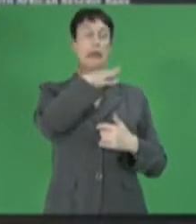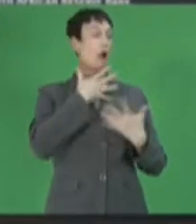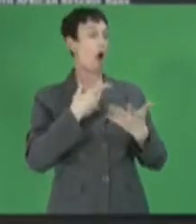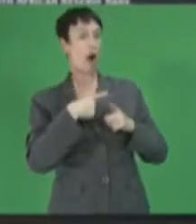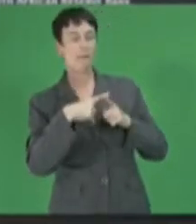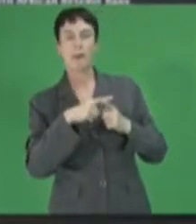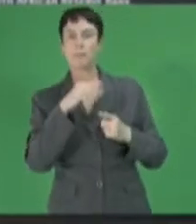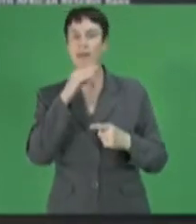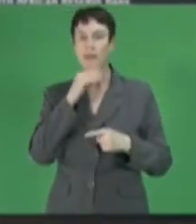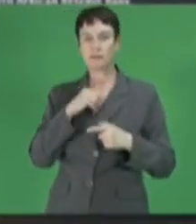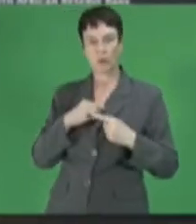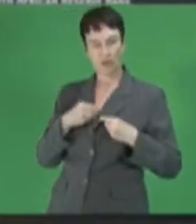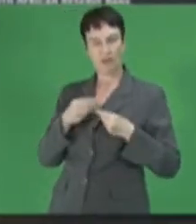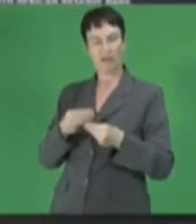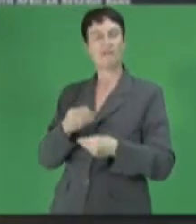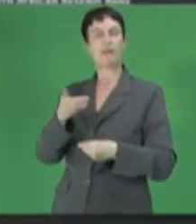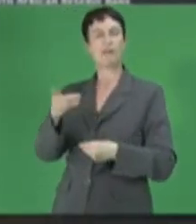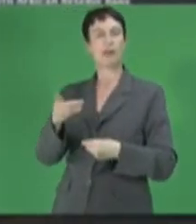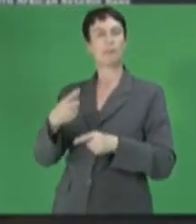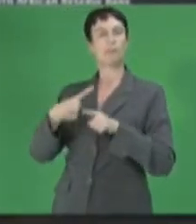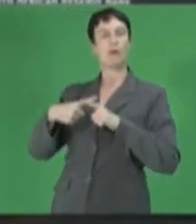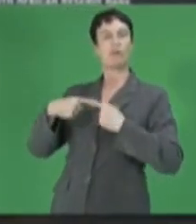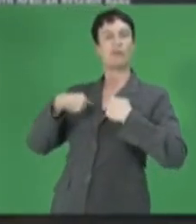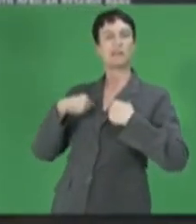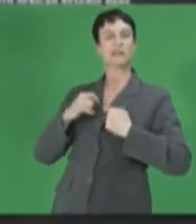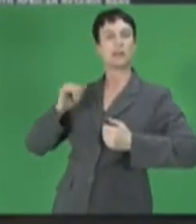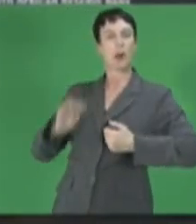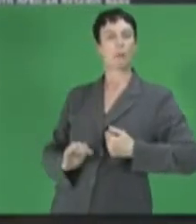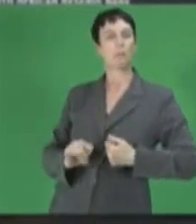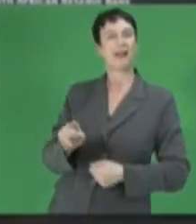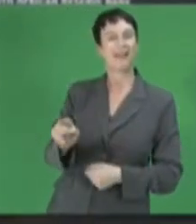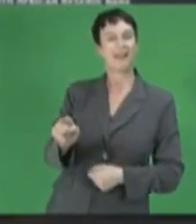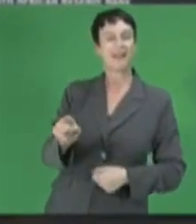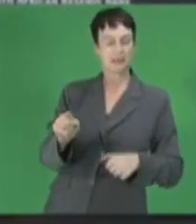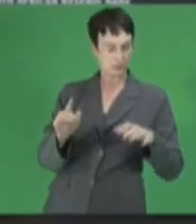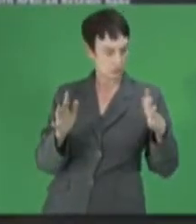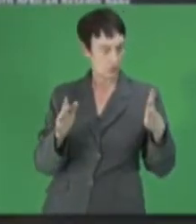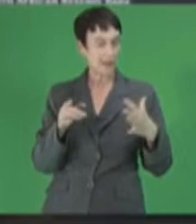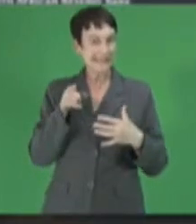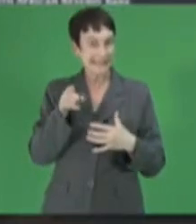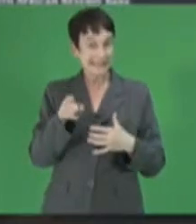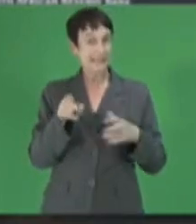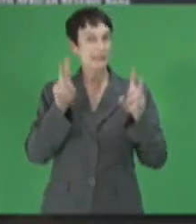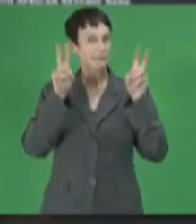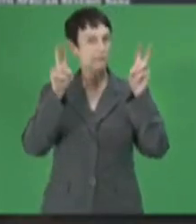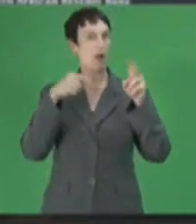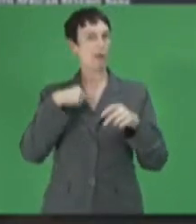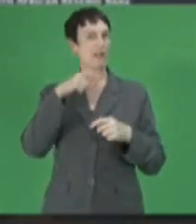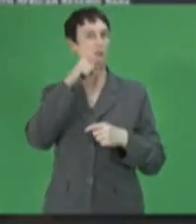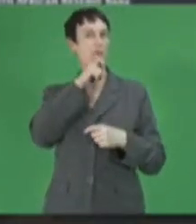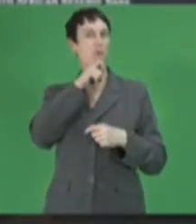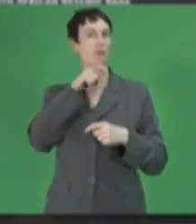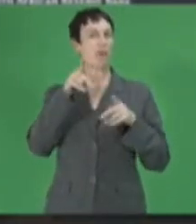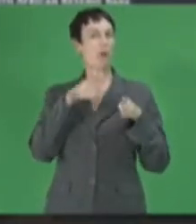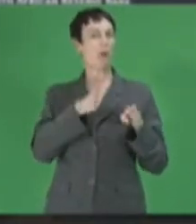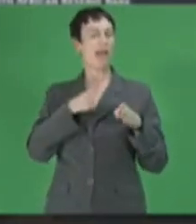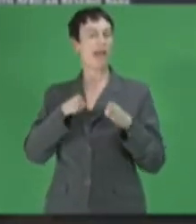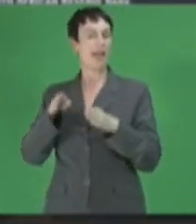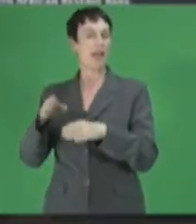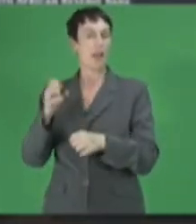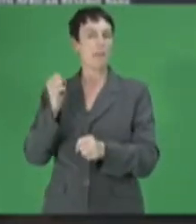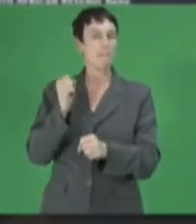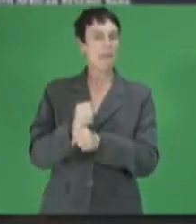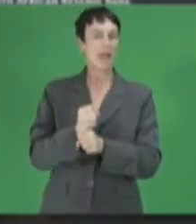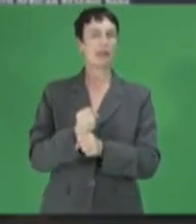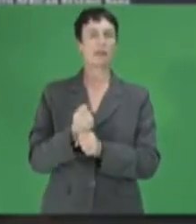loans did not attract a higher capital requirement. Those are macroprudential tools that we use to enhance the efficacy of monetary